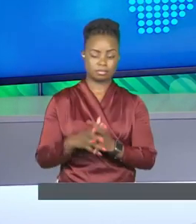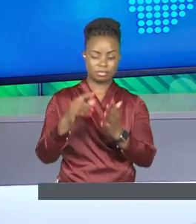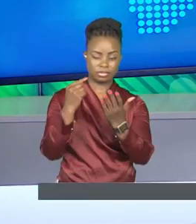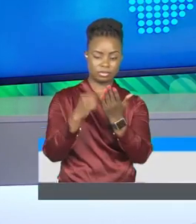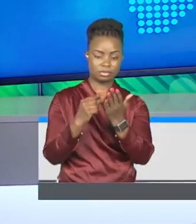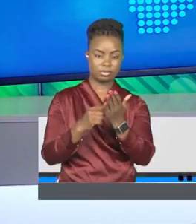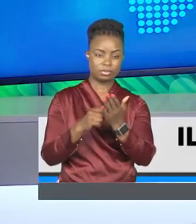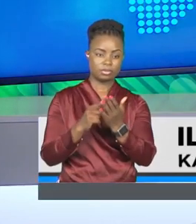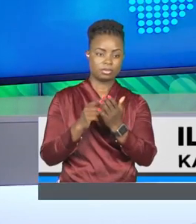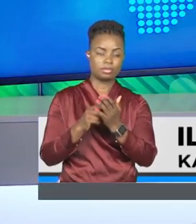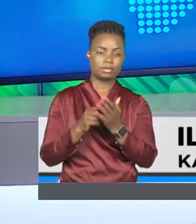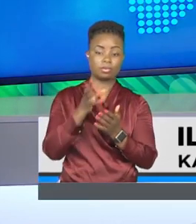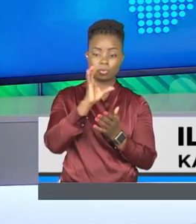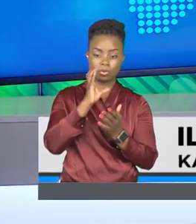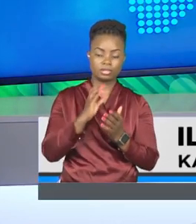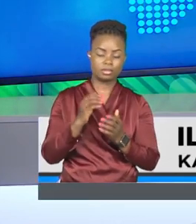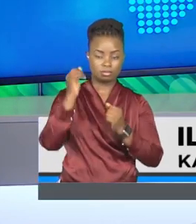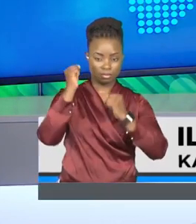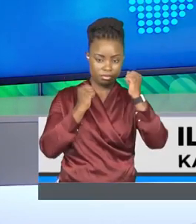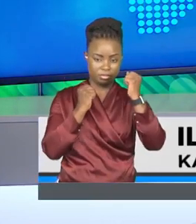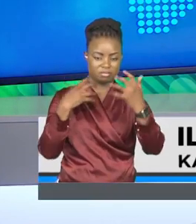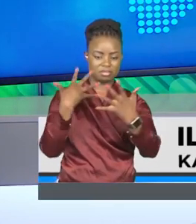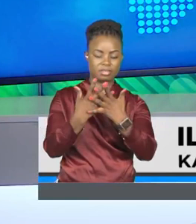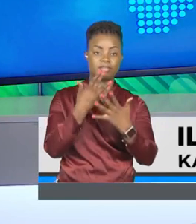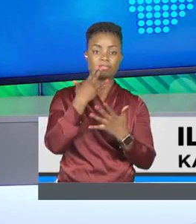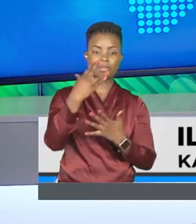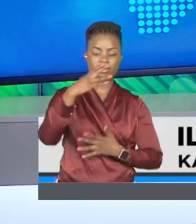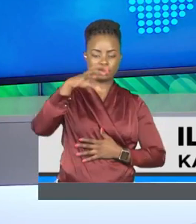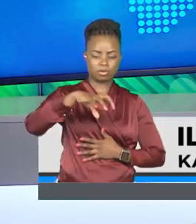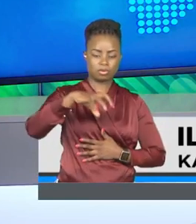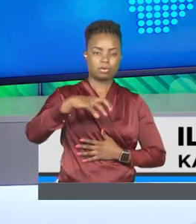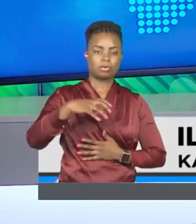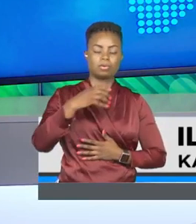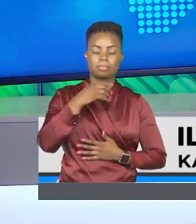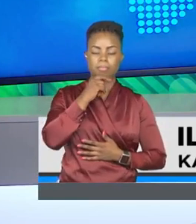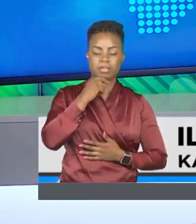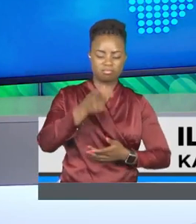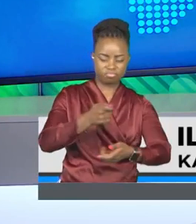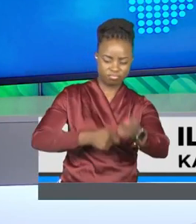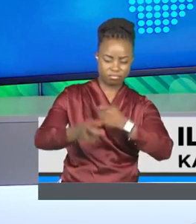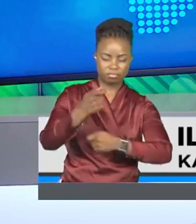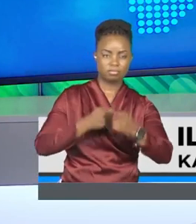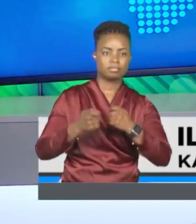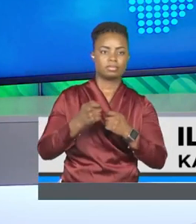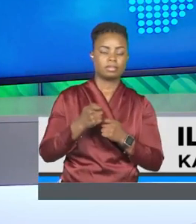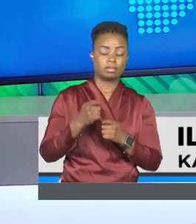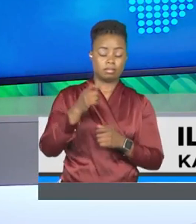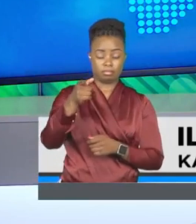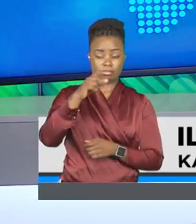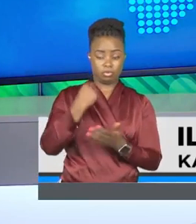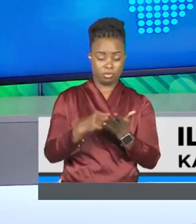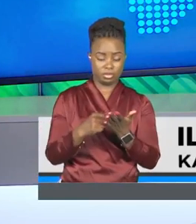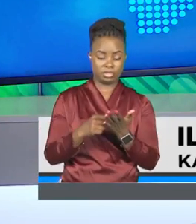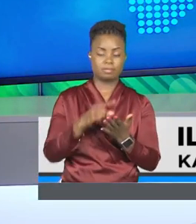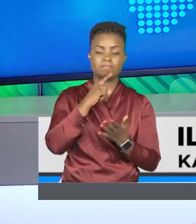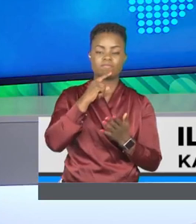Ugandan Marine Forces have arrested over 400 illegal Congolese fishermen in Lake Edward. Kampala has stepped up patrols in